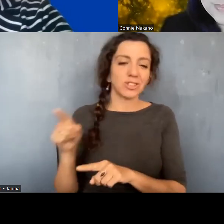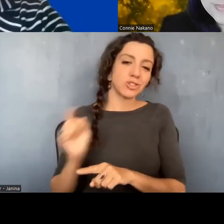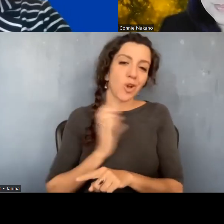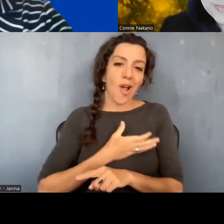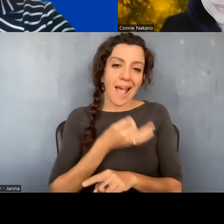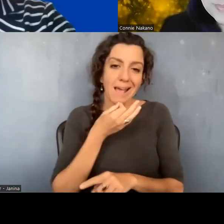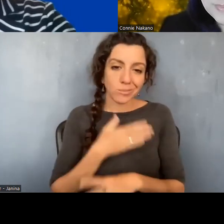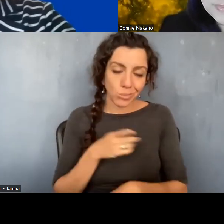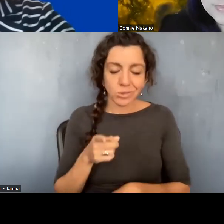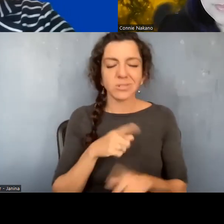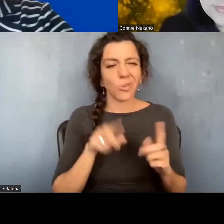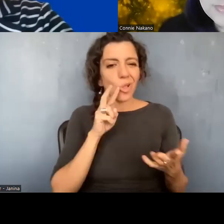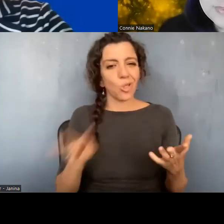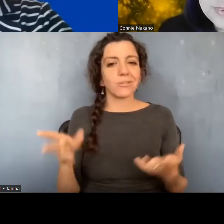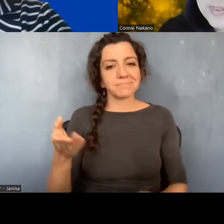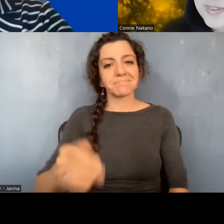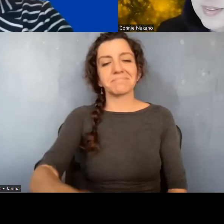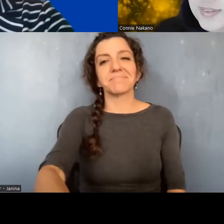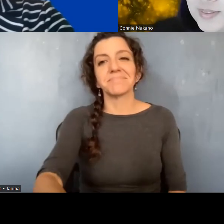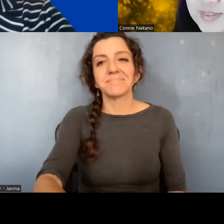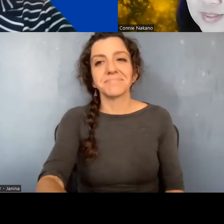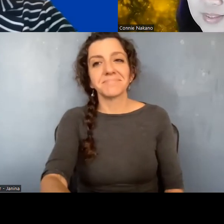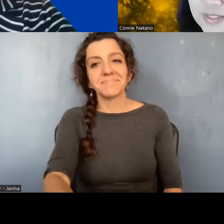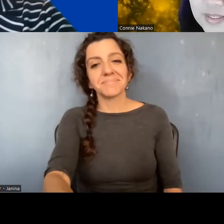some things in the chat as well. Thank you.